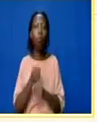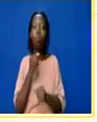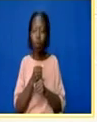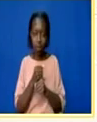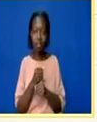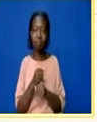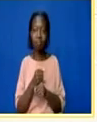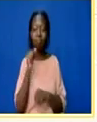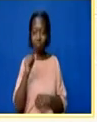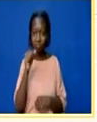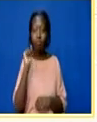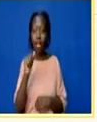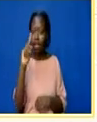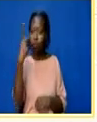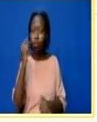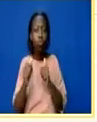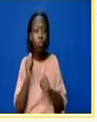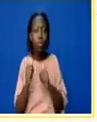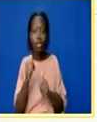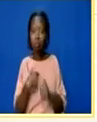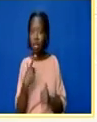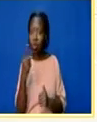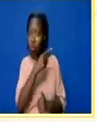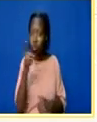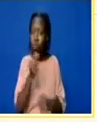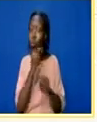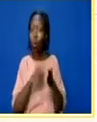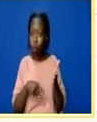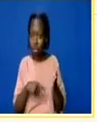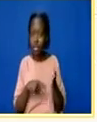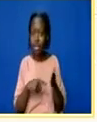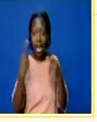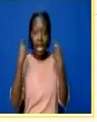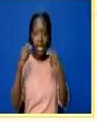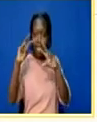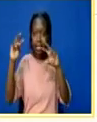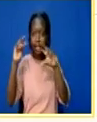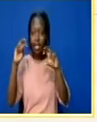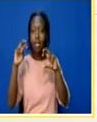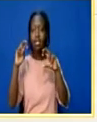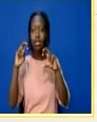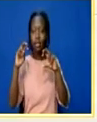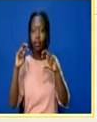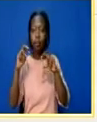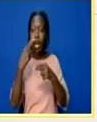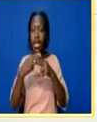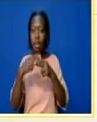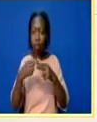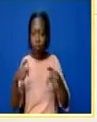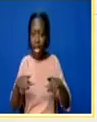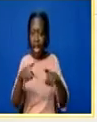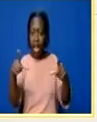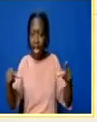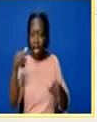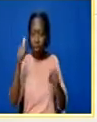far. Yes. The first one, I told you, go and find out what do we call the land that is inside.